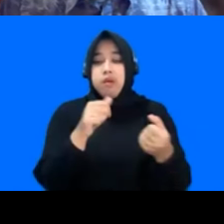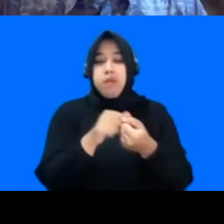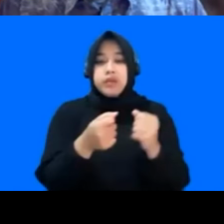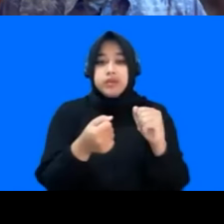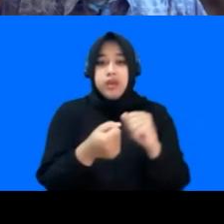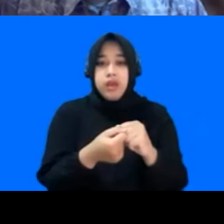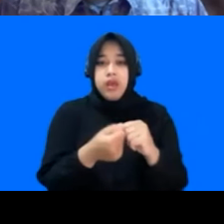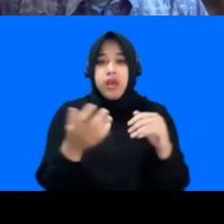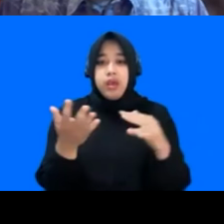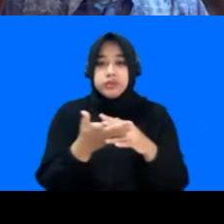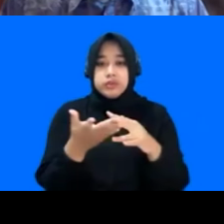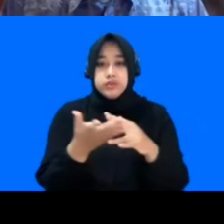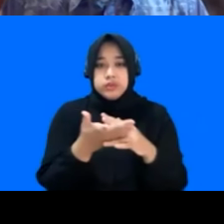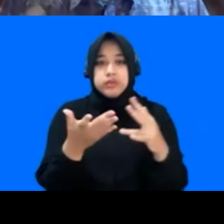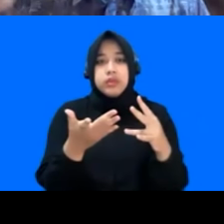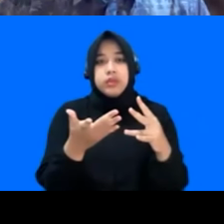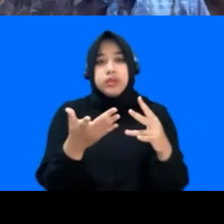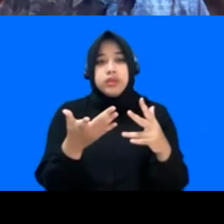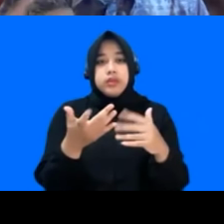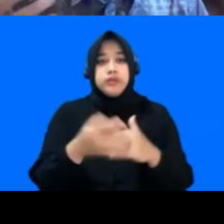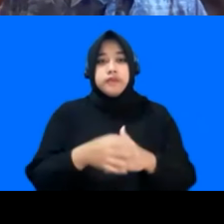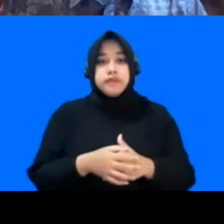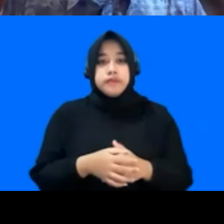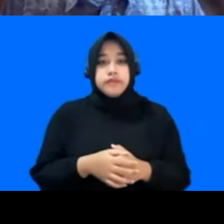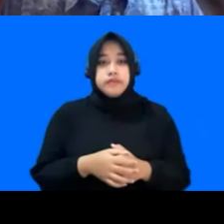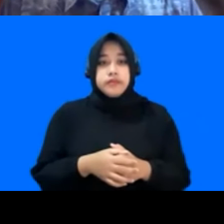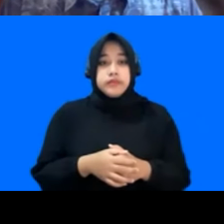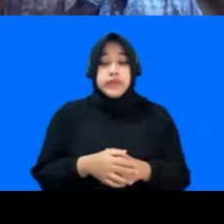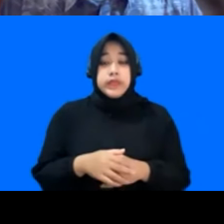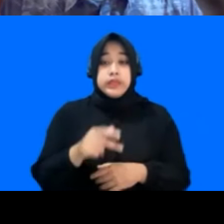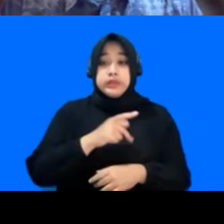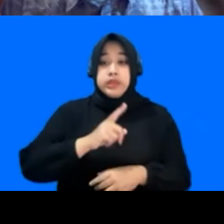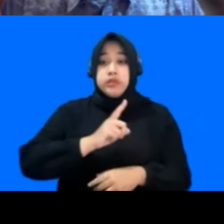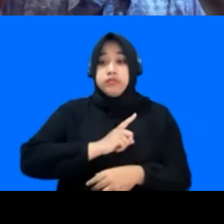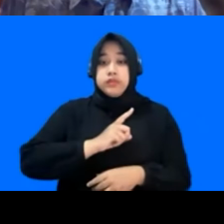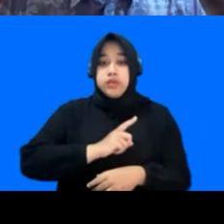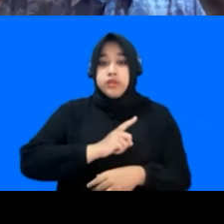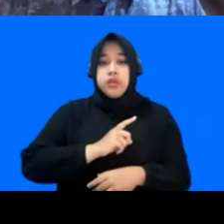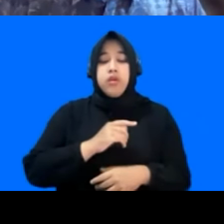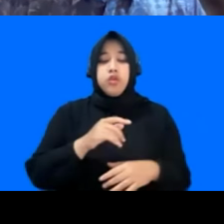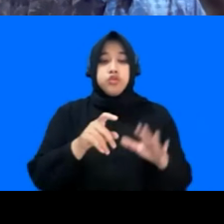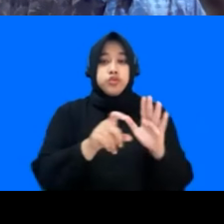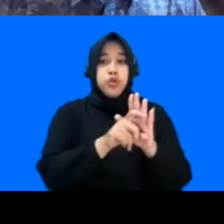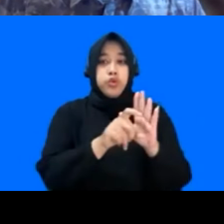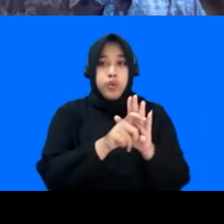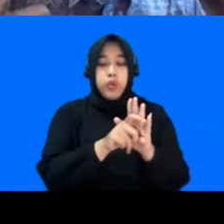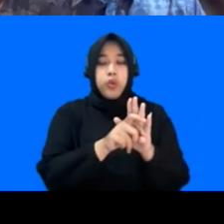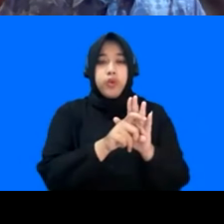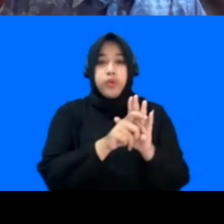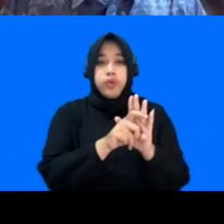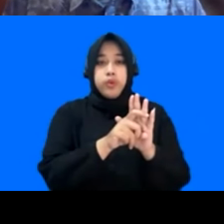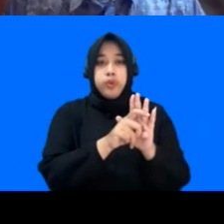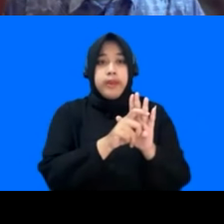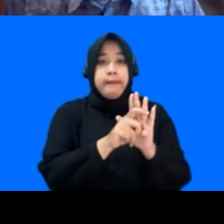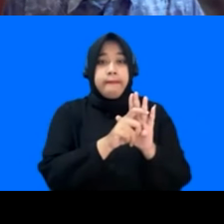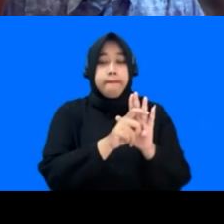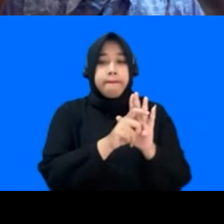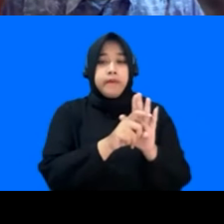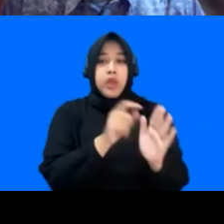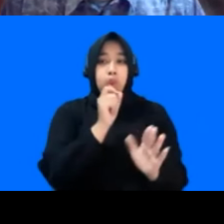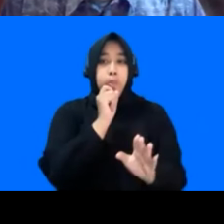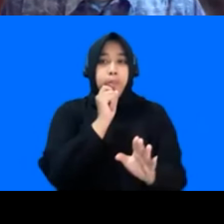we regularly go through, for example, the comments sections on social media